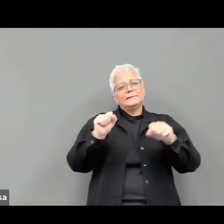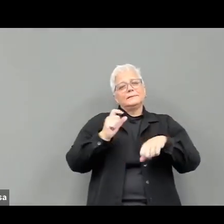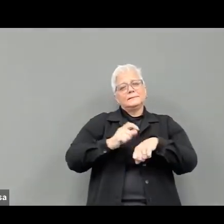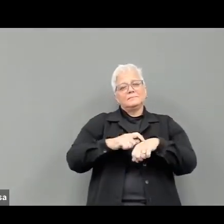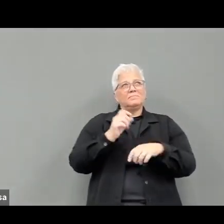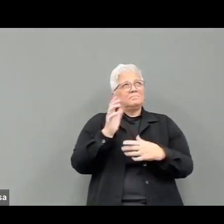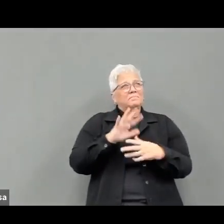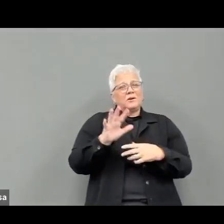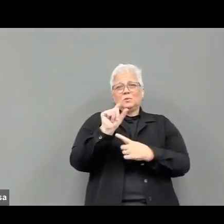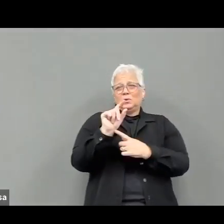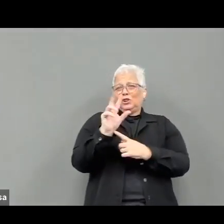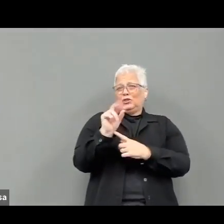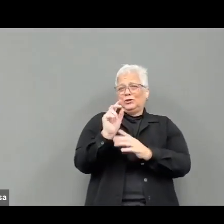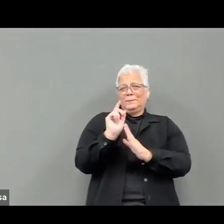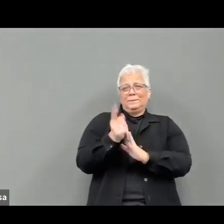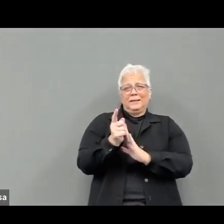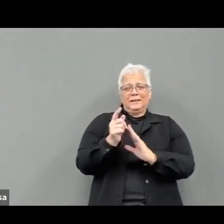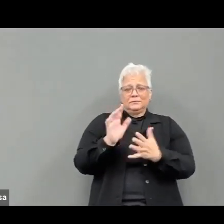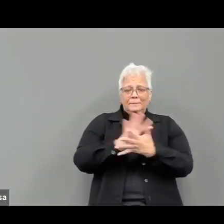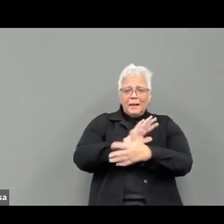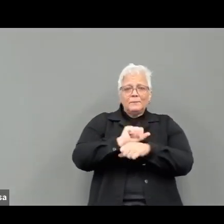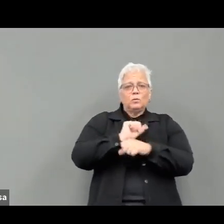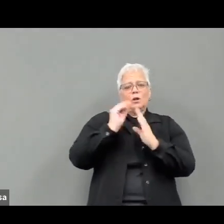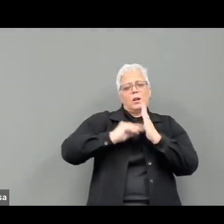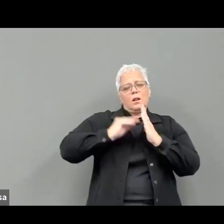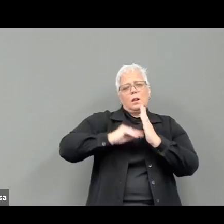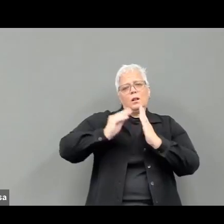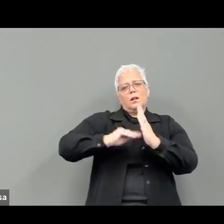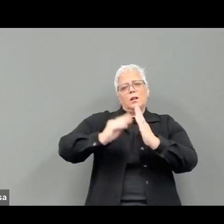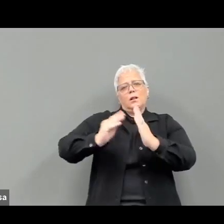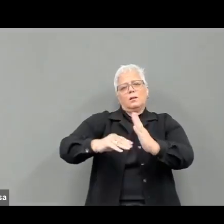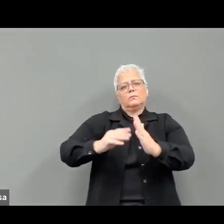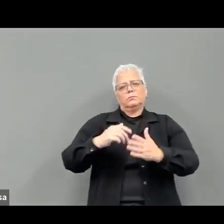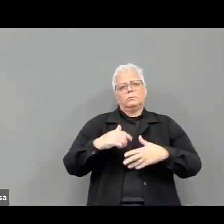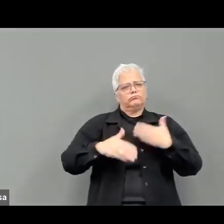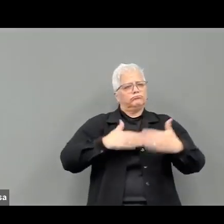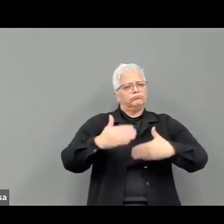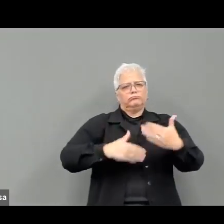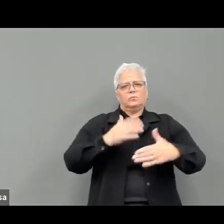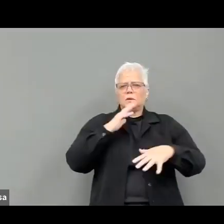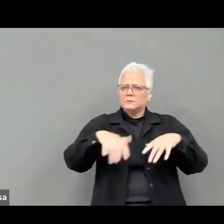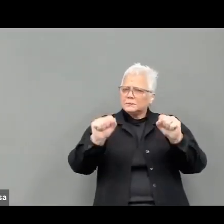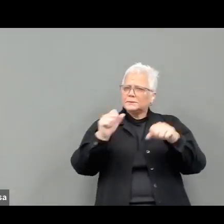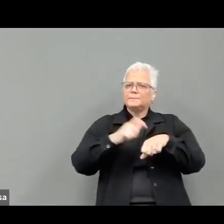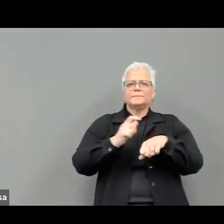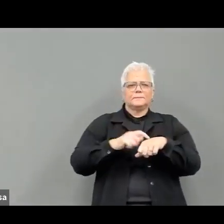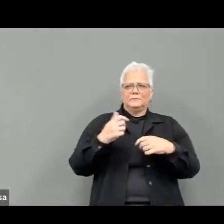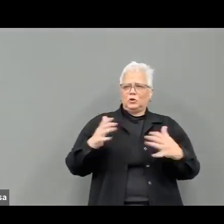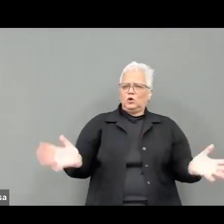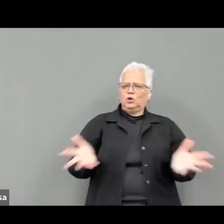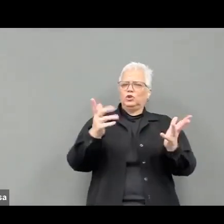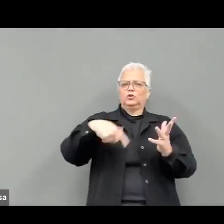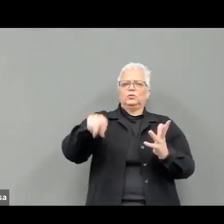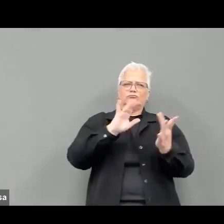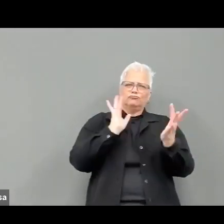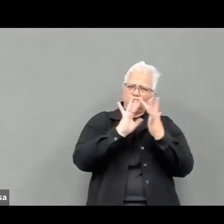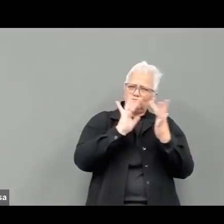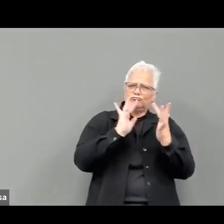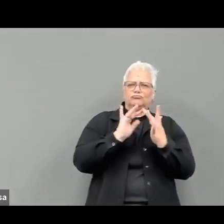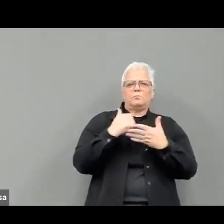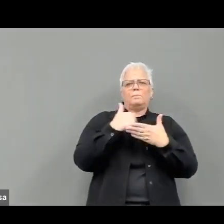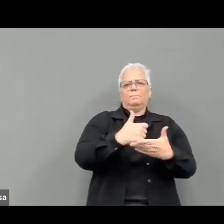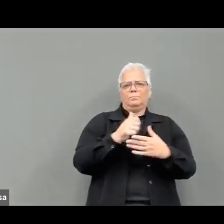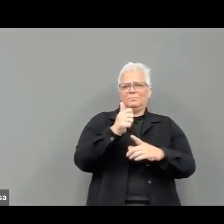vaccine. So there is a lot of organization that's involved in it. And I'm very pleased to say with our Life Senior partners,